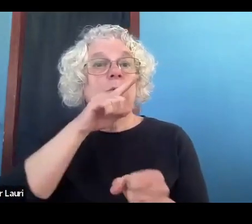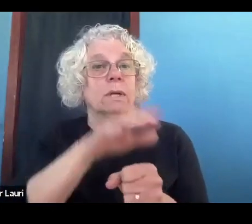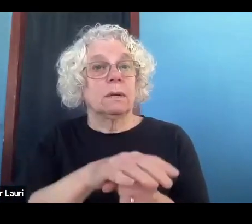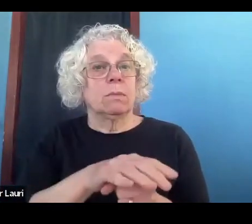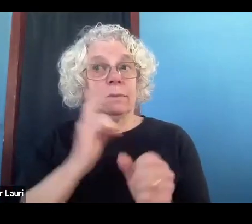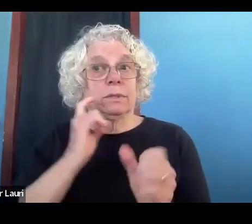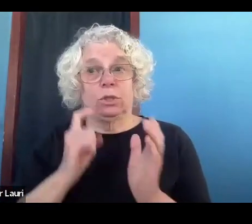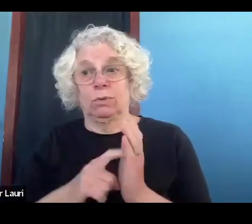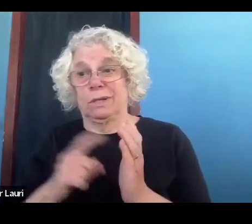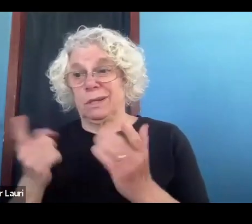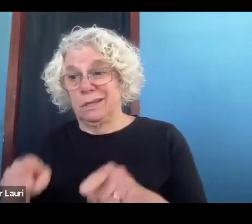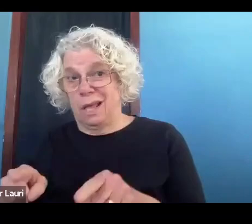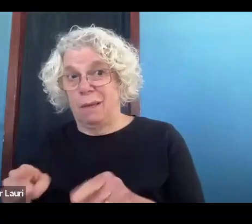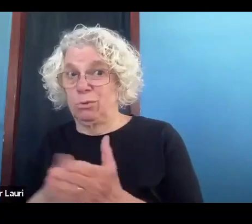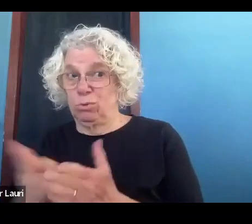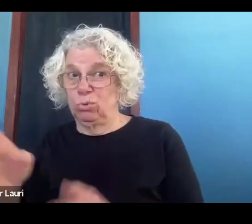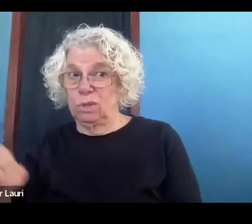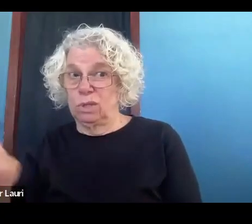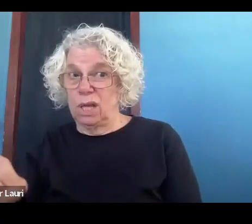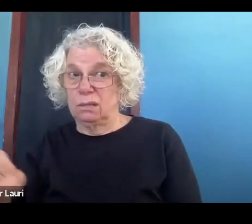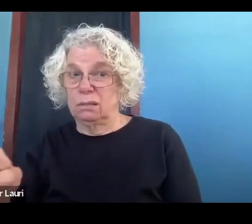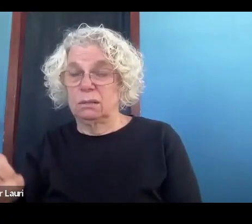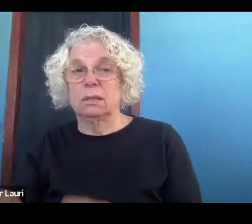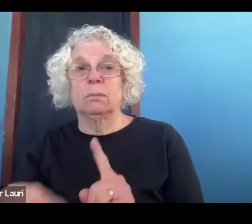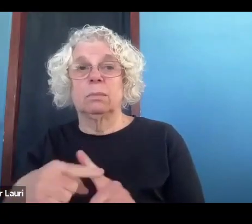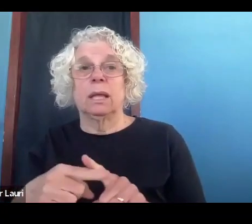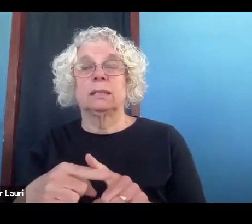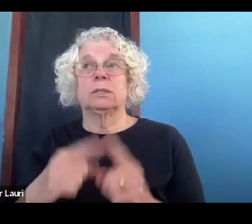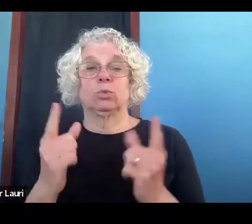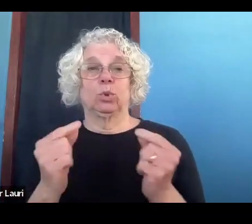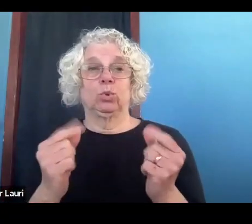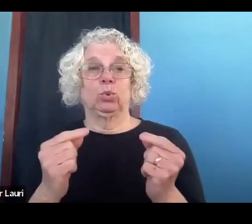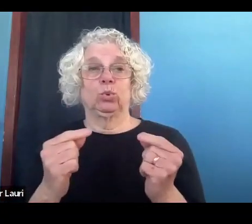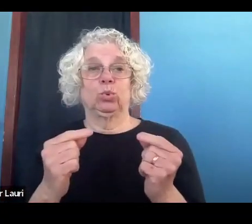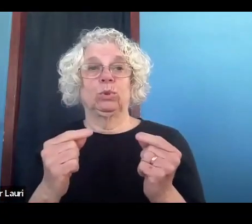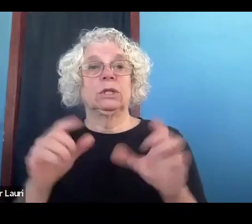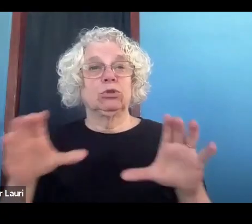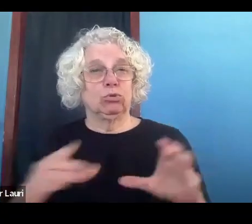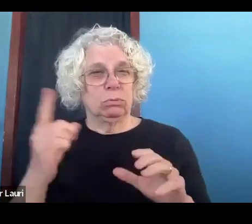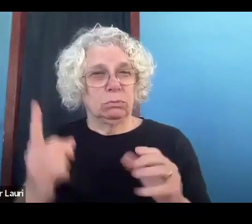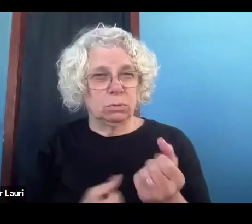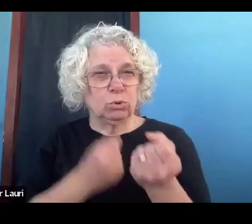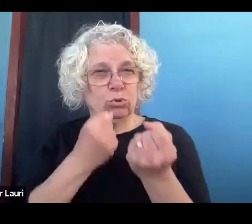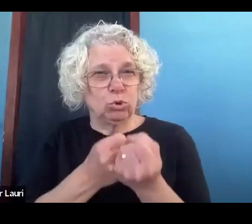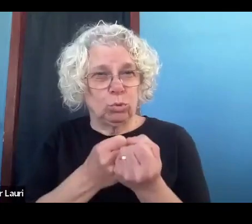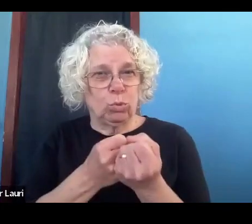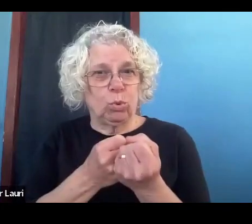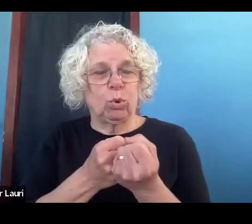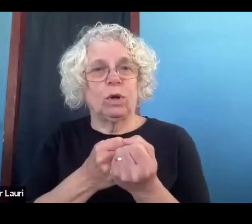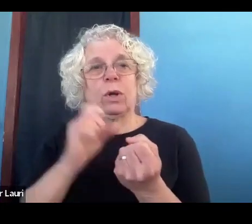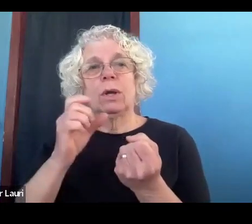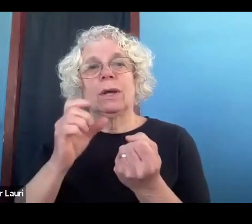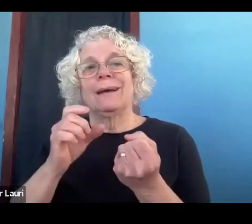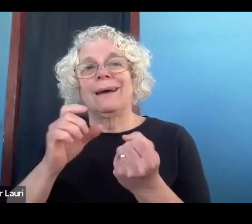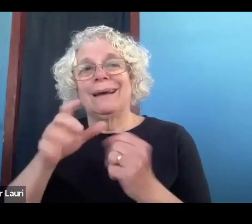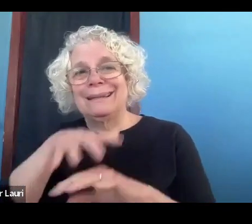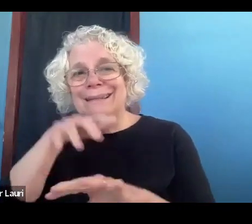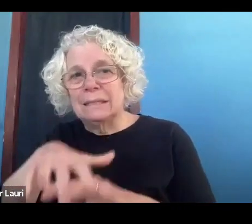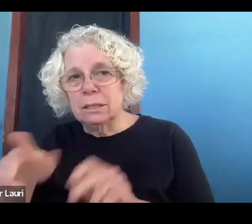these truths, but to also take action to show support for our Indigenous elders, neighbors, and friends,